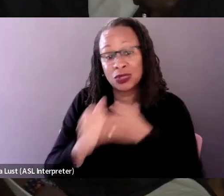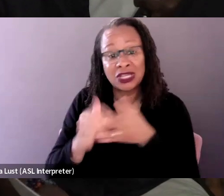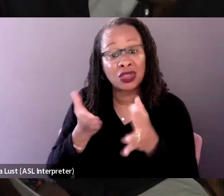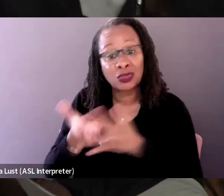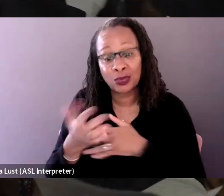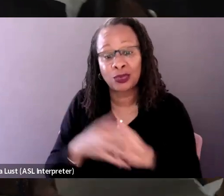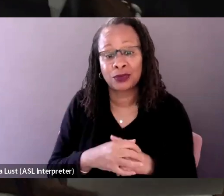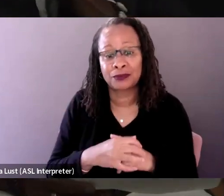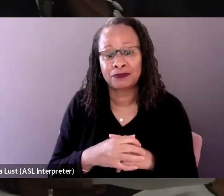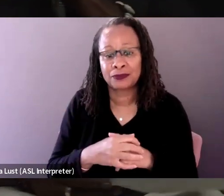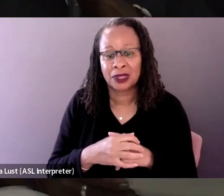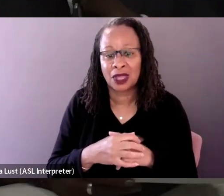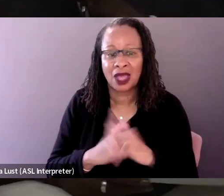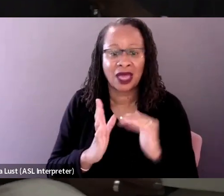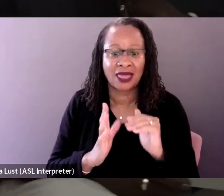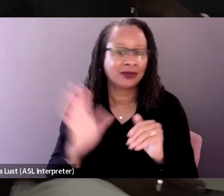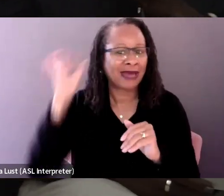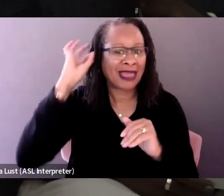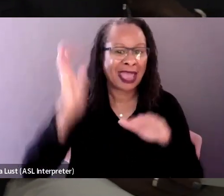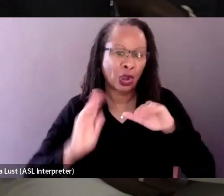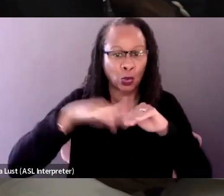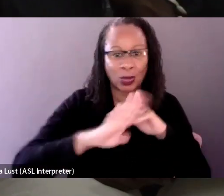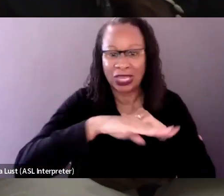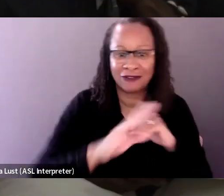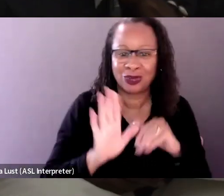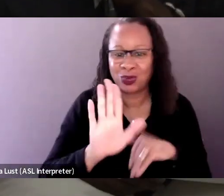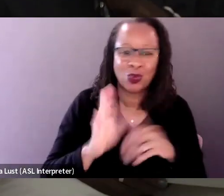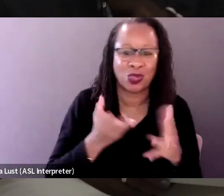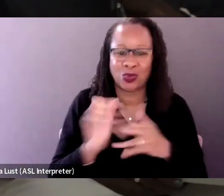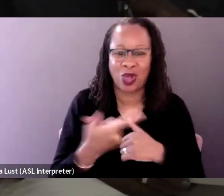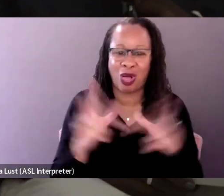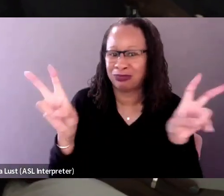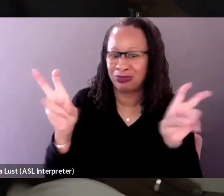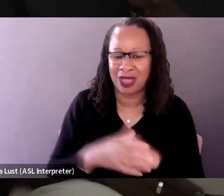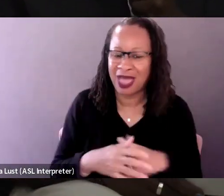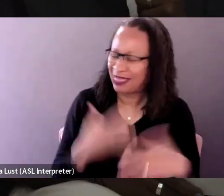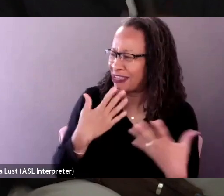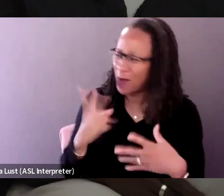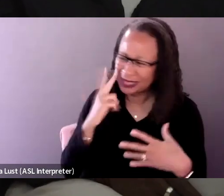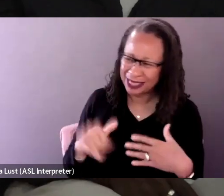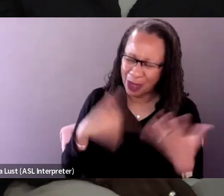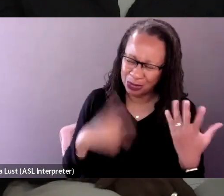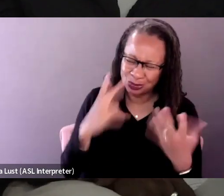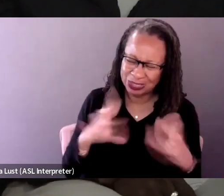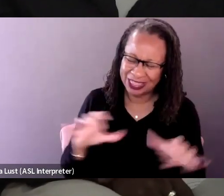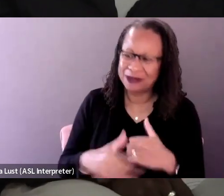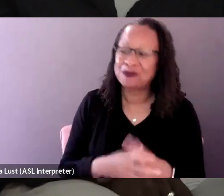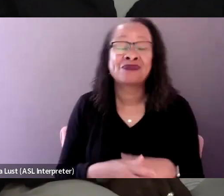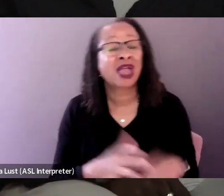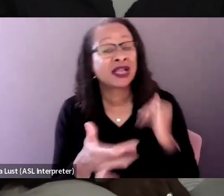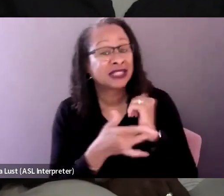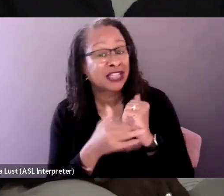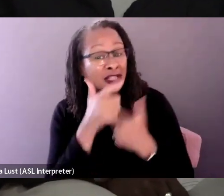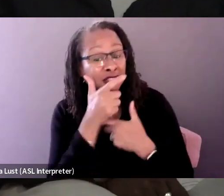all, right? Well, sorry. Okay. No, thank you. I see what you did there. Technology, it's interesting. In talking